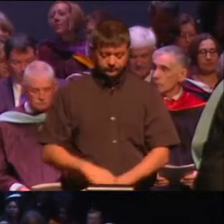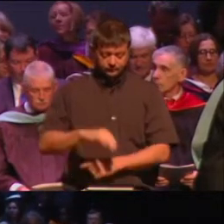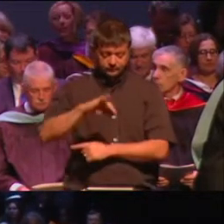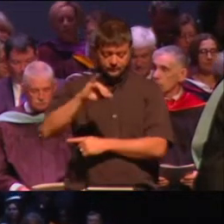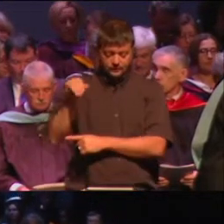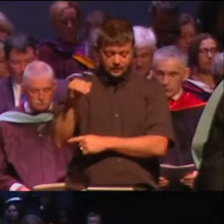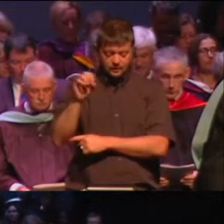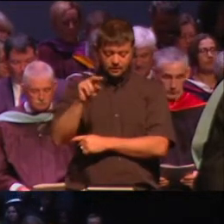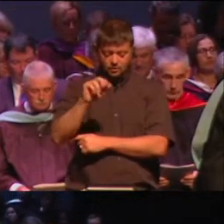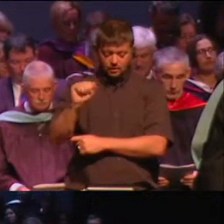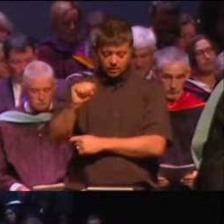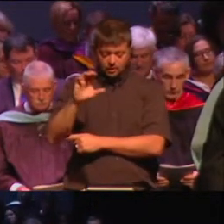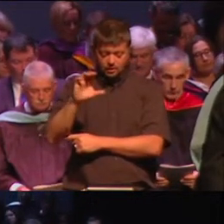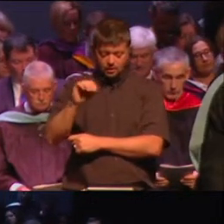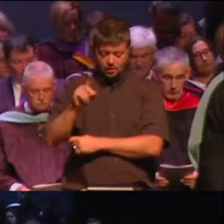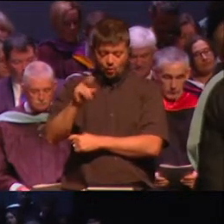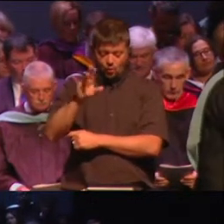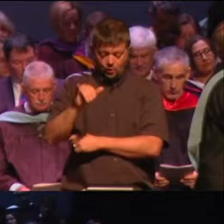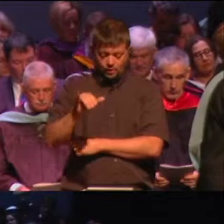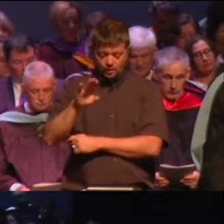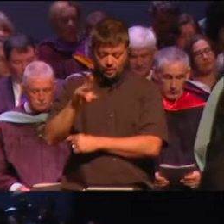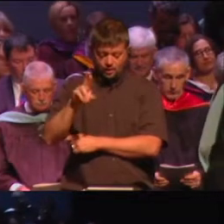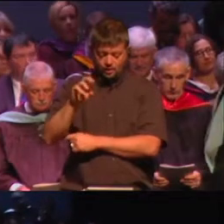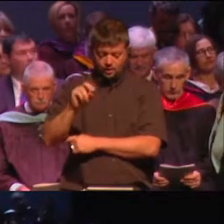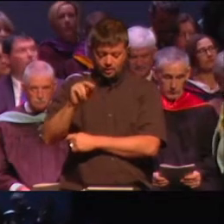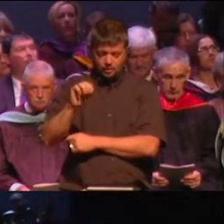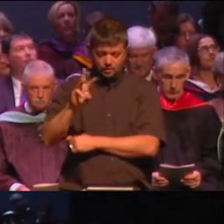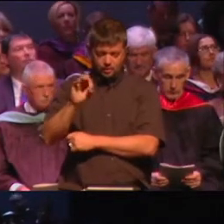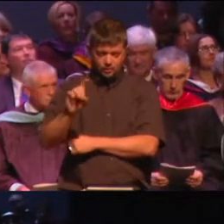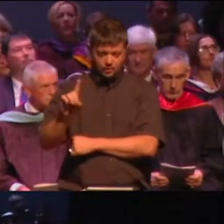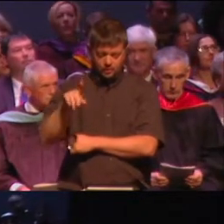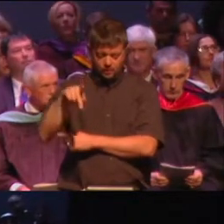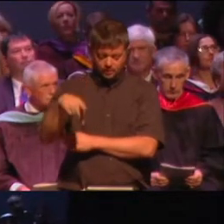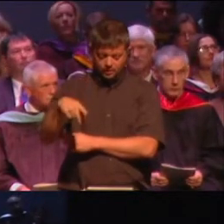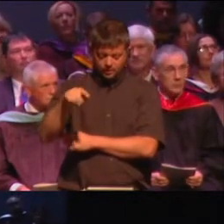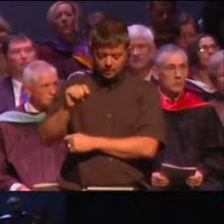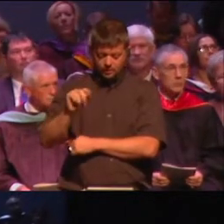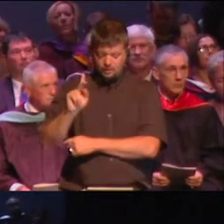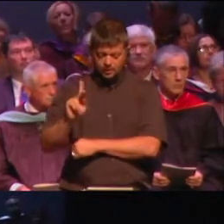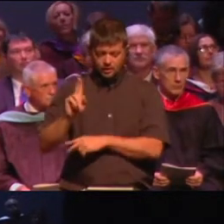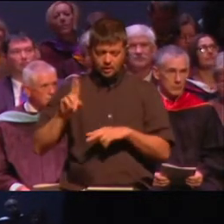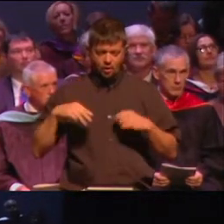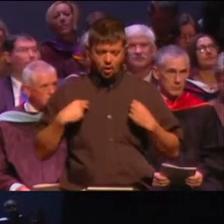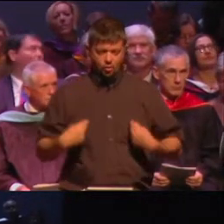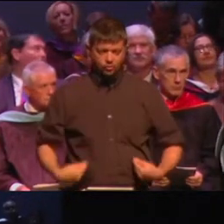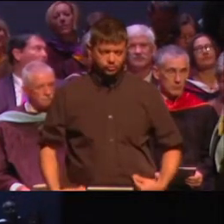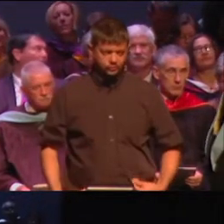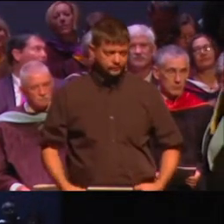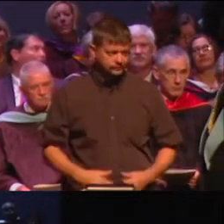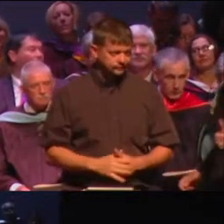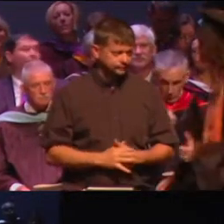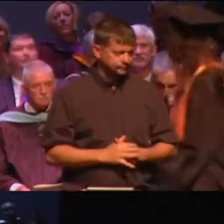Jenna Courtney Brownwood, Phi Theta Kappa Honors.